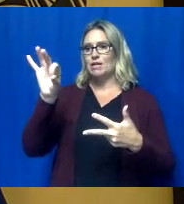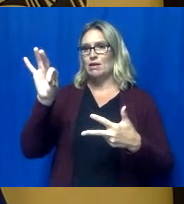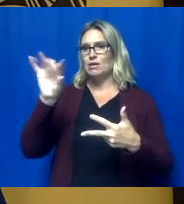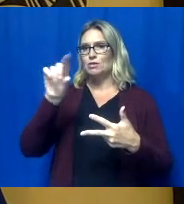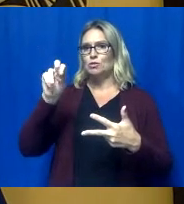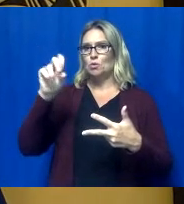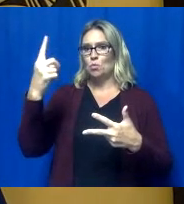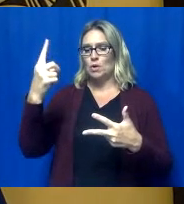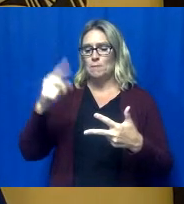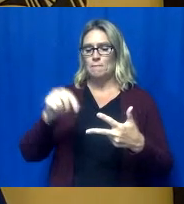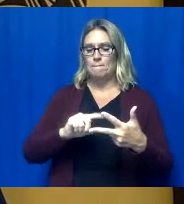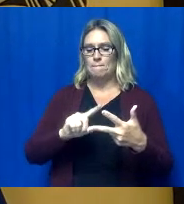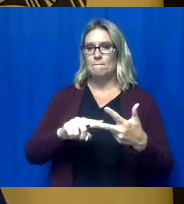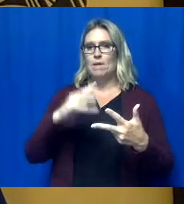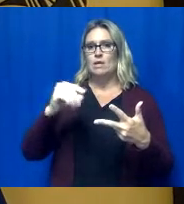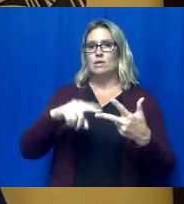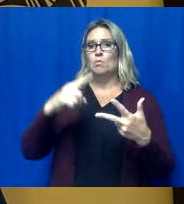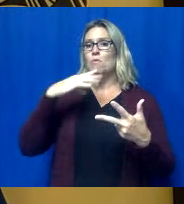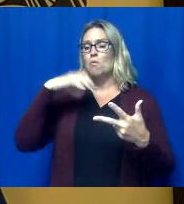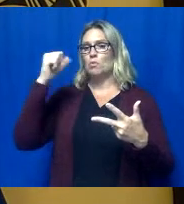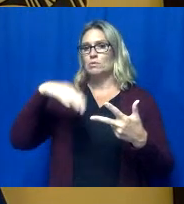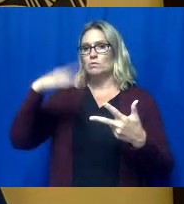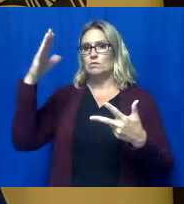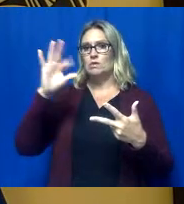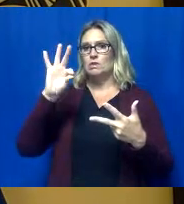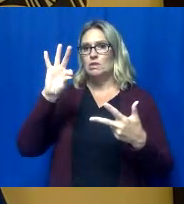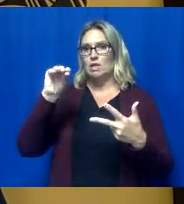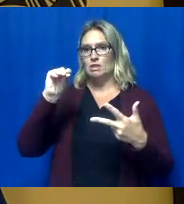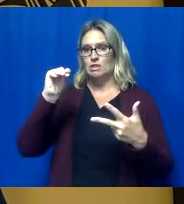and a person over 90 years of age from Zone 4.